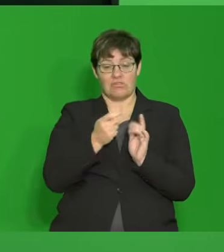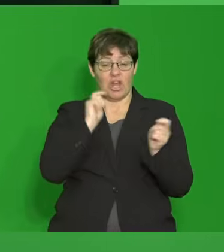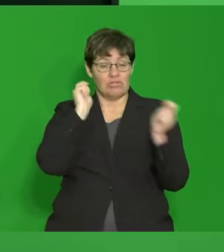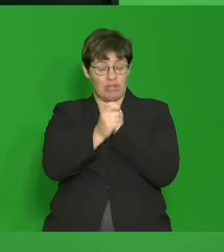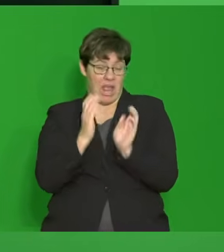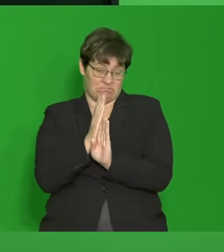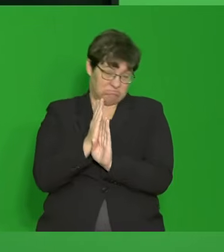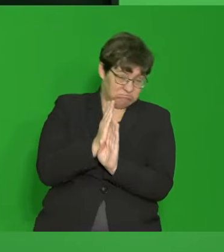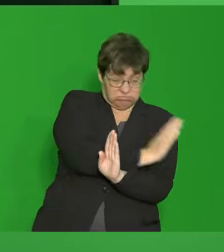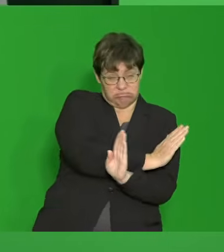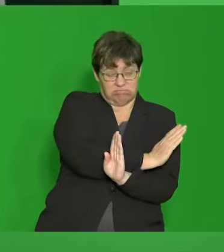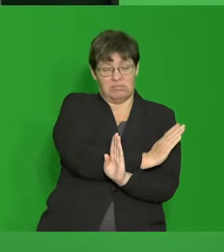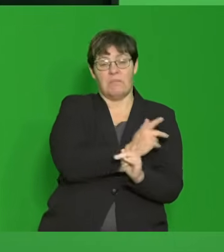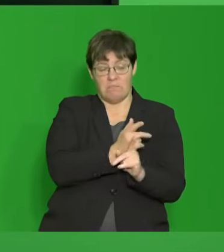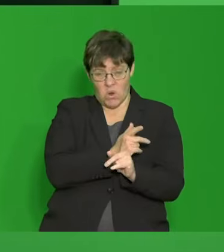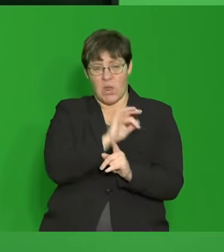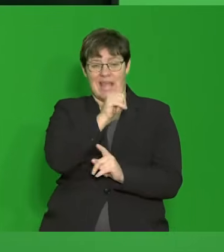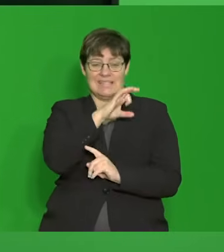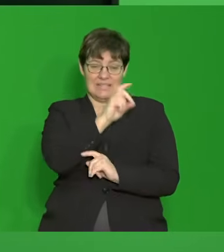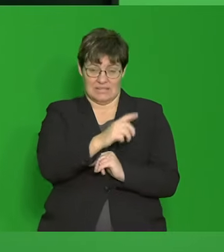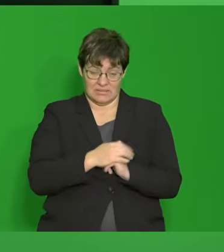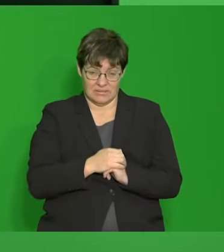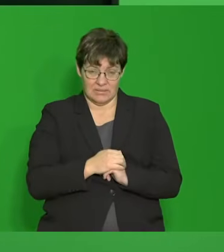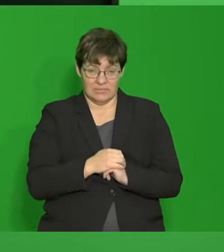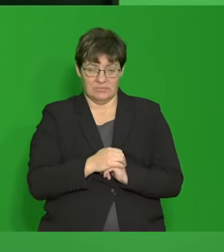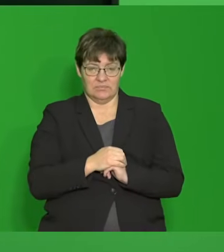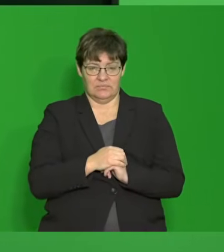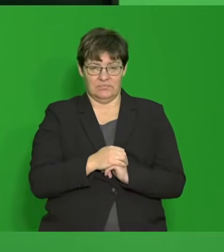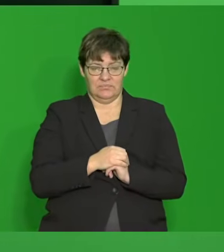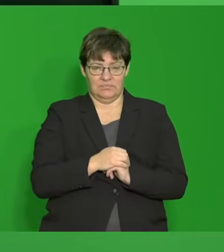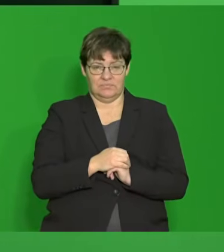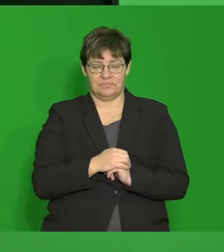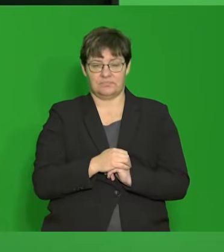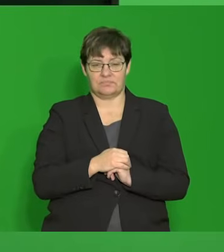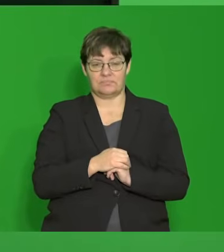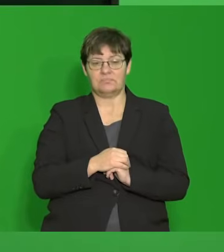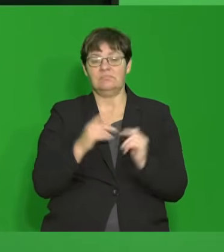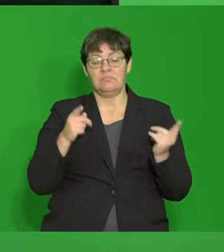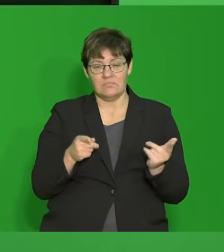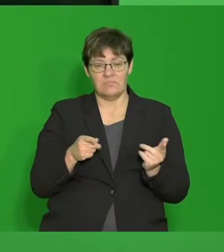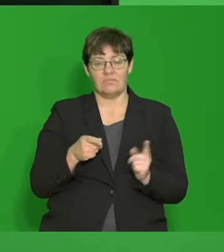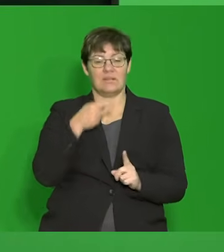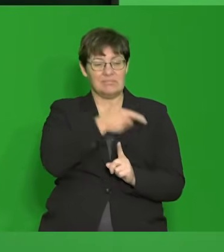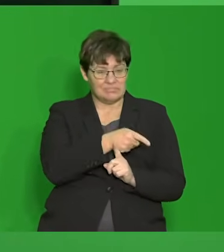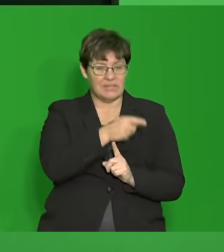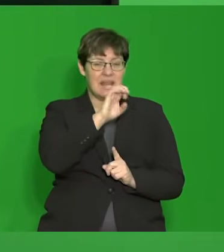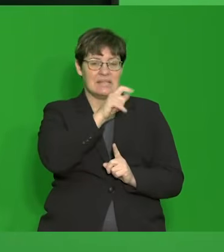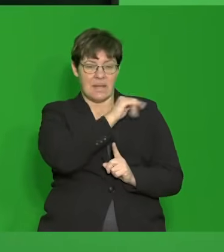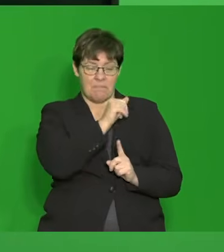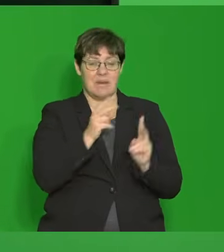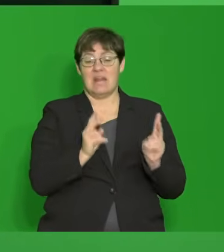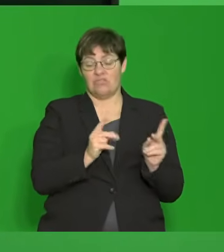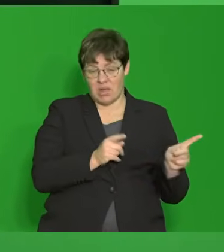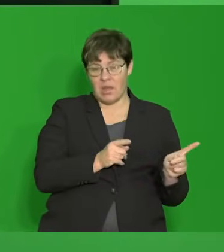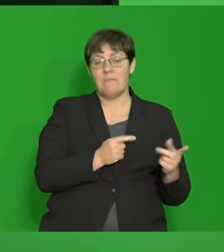changes radically. As we mentioned early on, the pH in the stomach is highly acidic, and so that enzyme nature